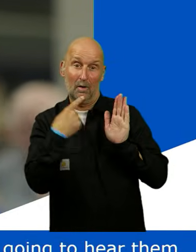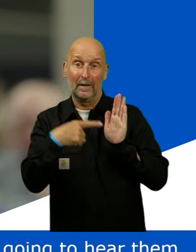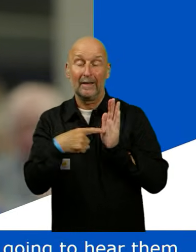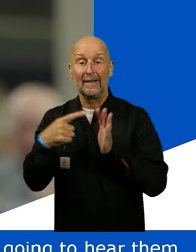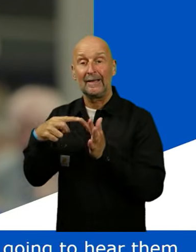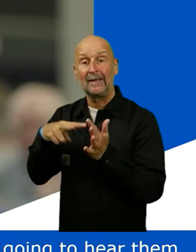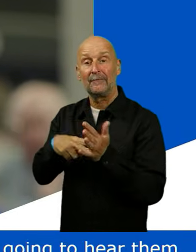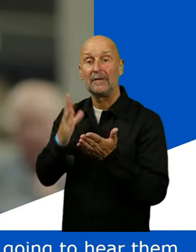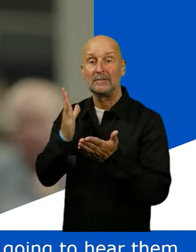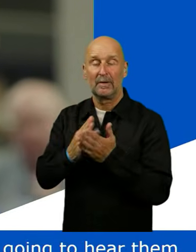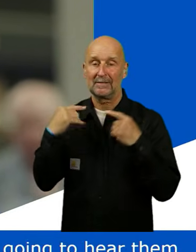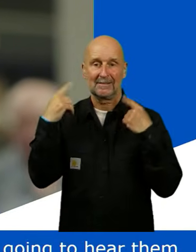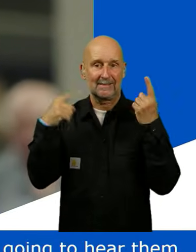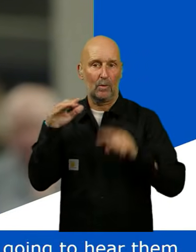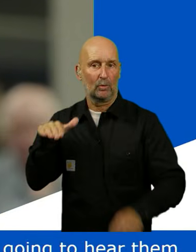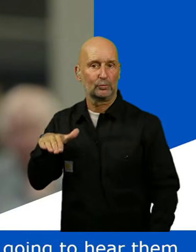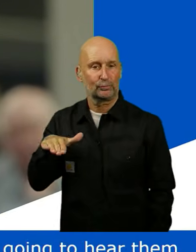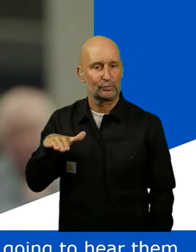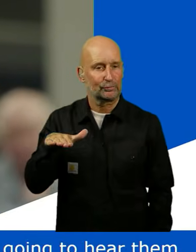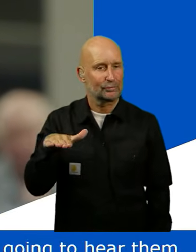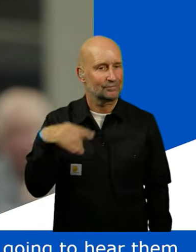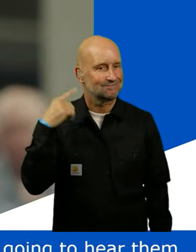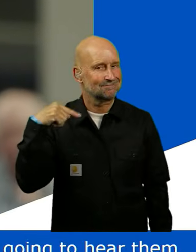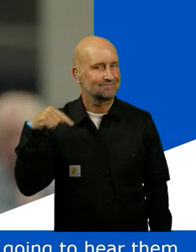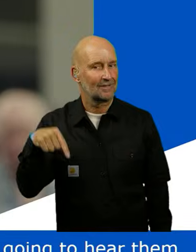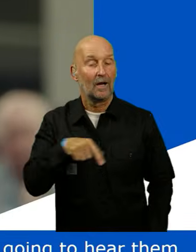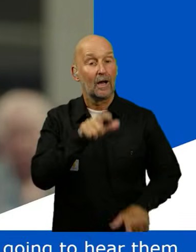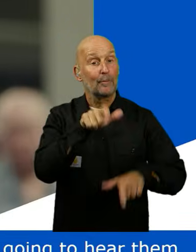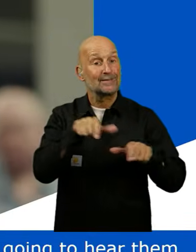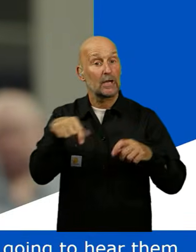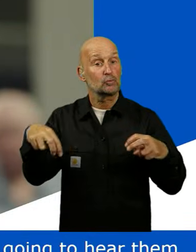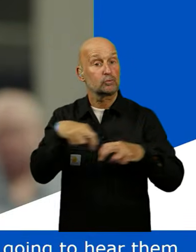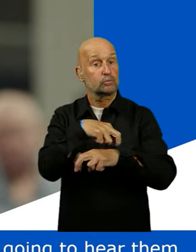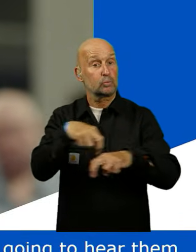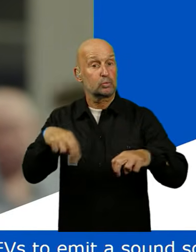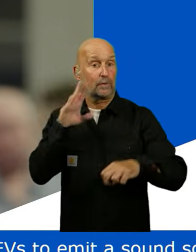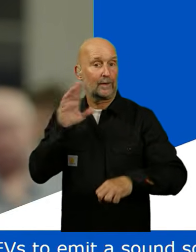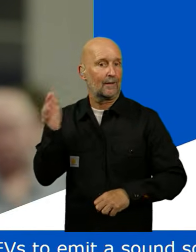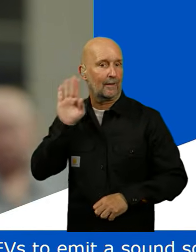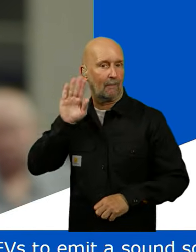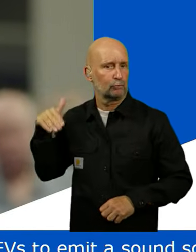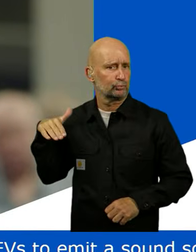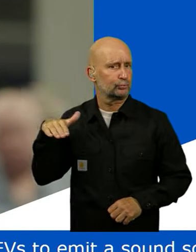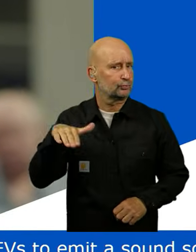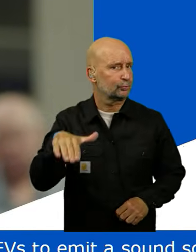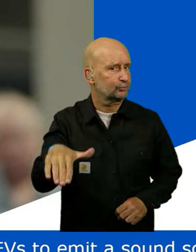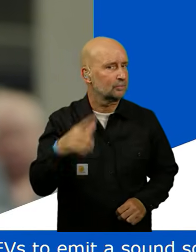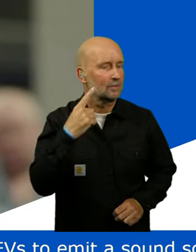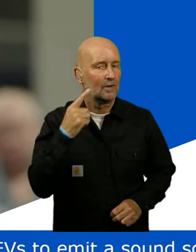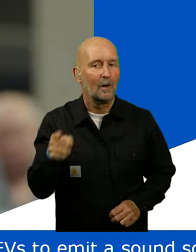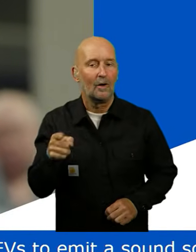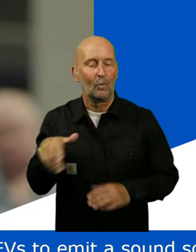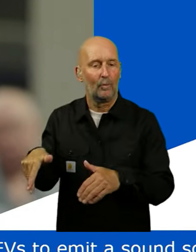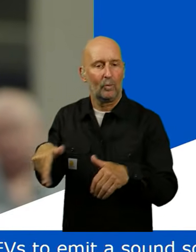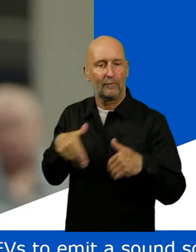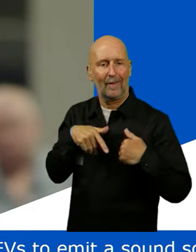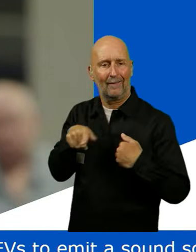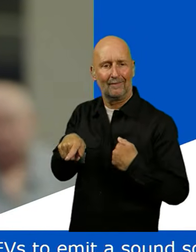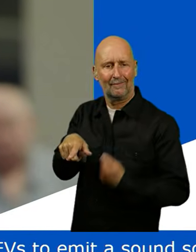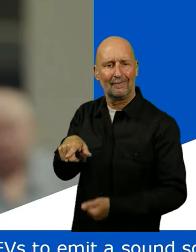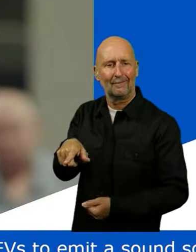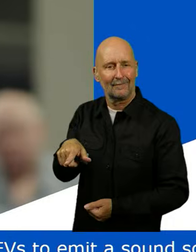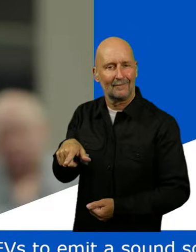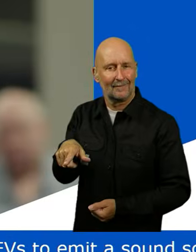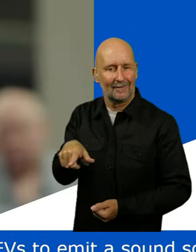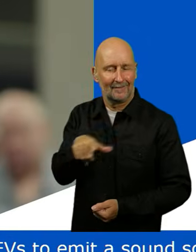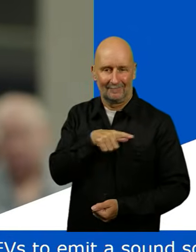EVs to emit a sound so that pedestrian knows that when a car is approaching, to move away if they need to. So